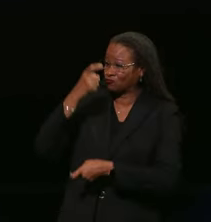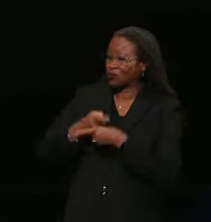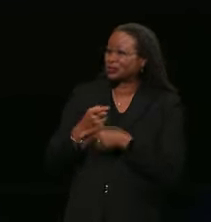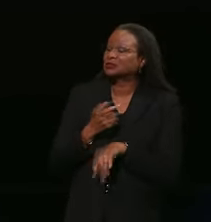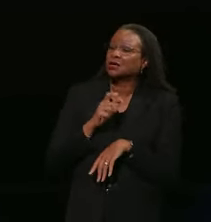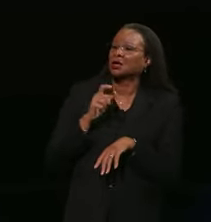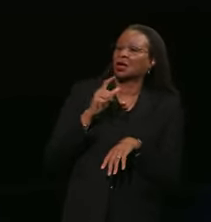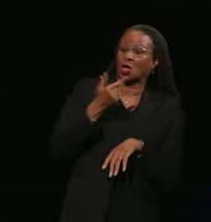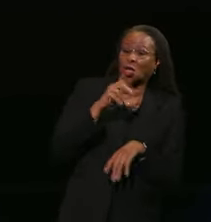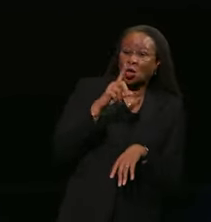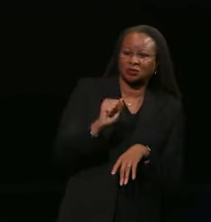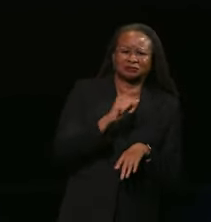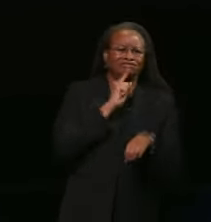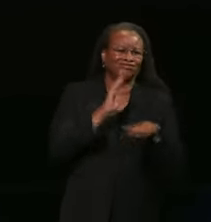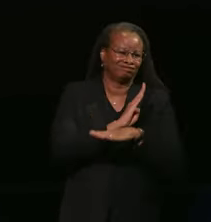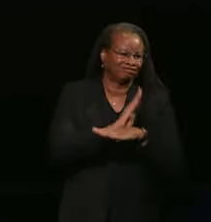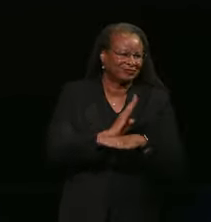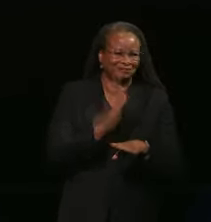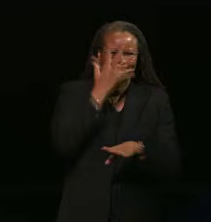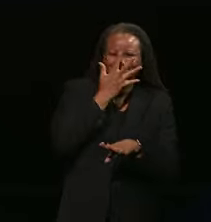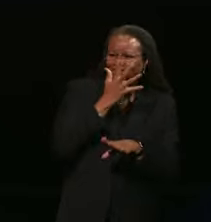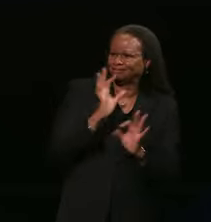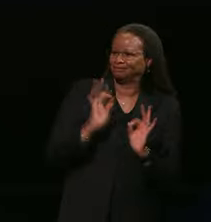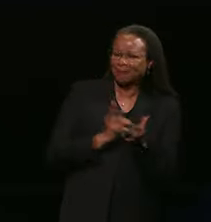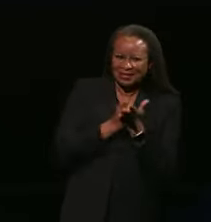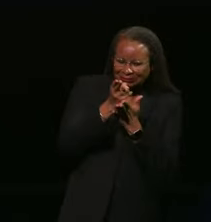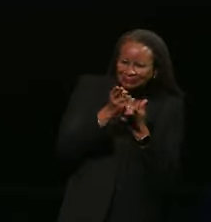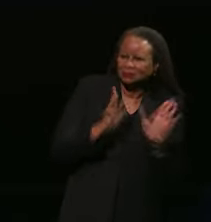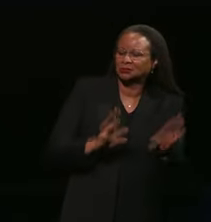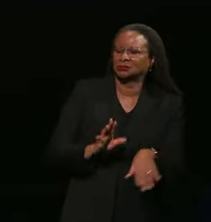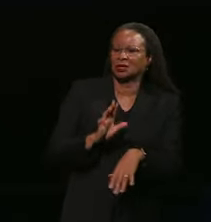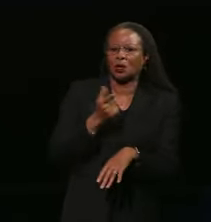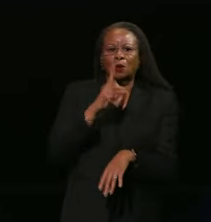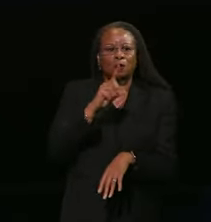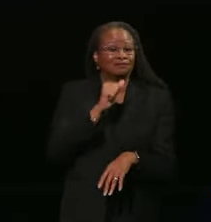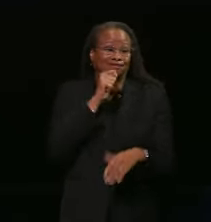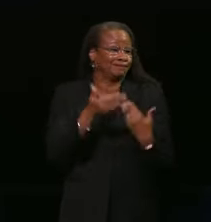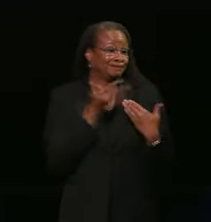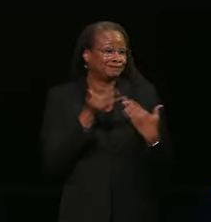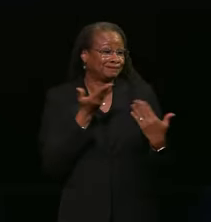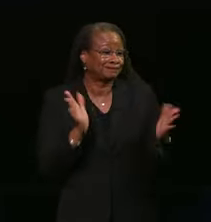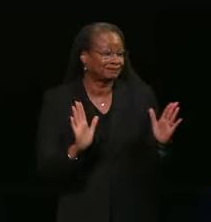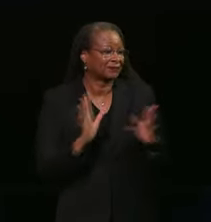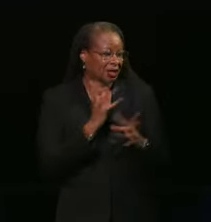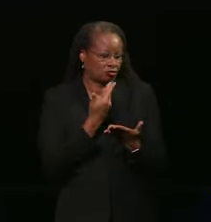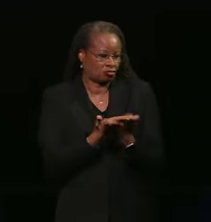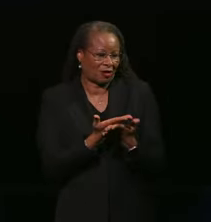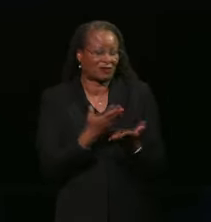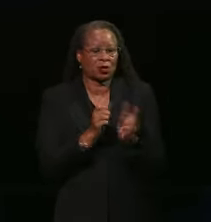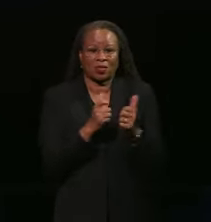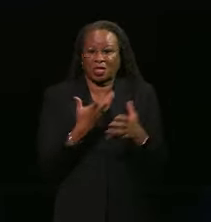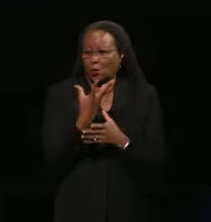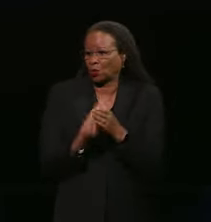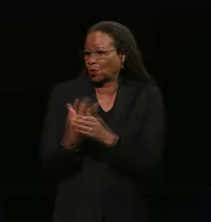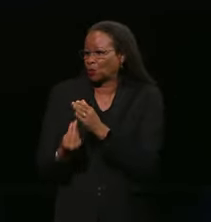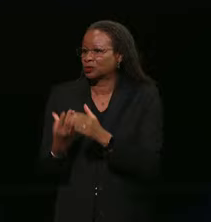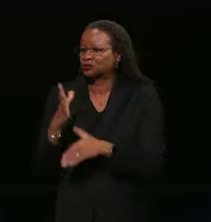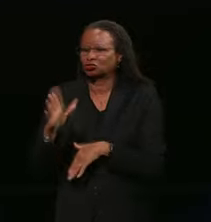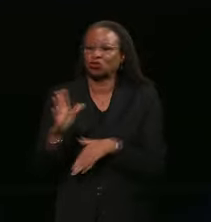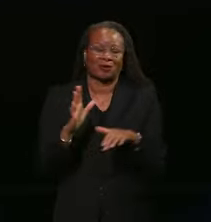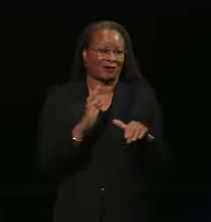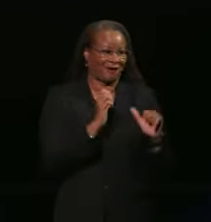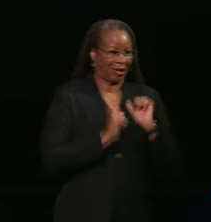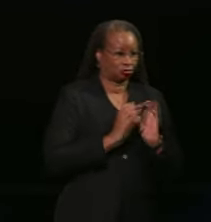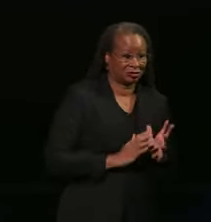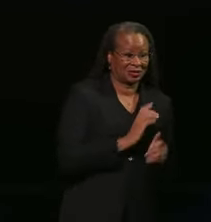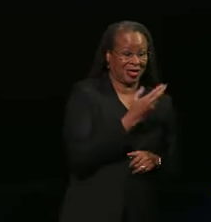the right Golda, the authentic Golda. And it's not easy to get there without losing your actress, you